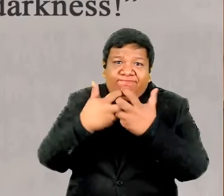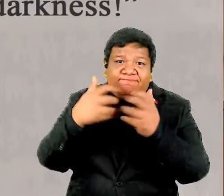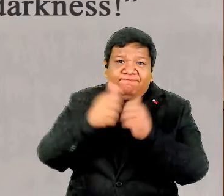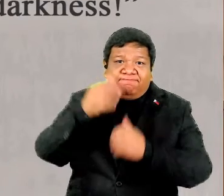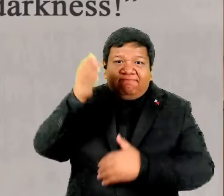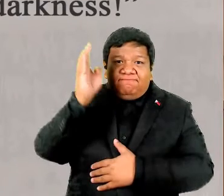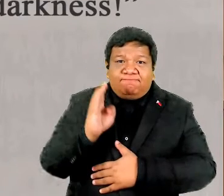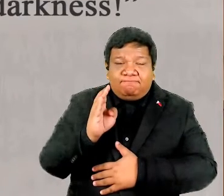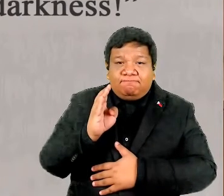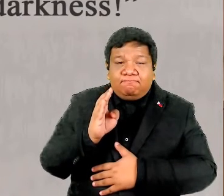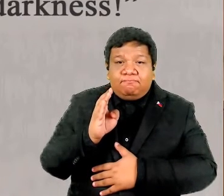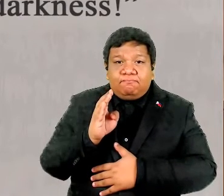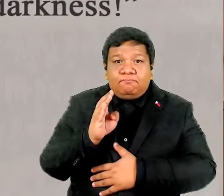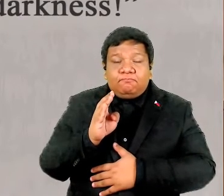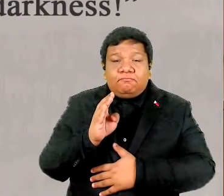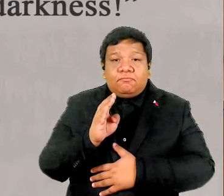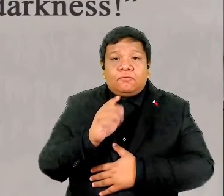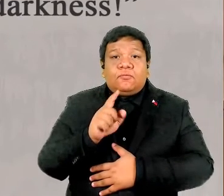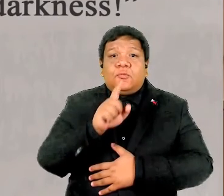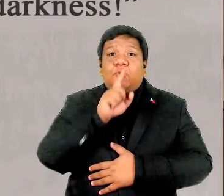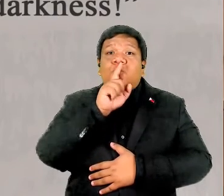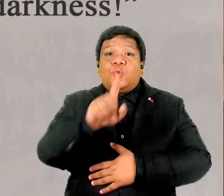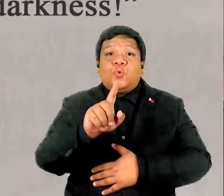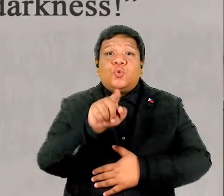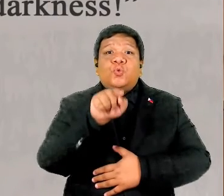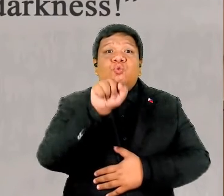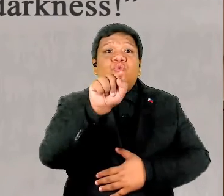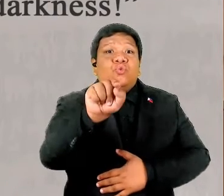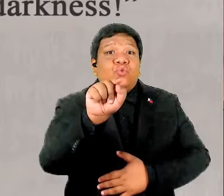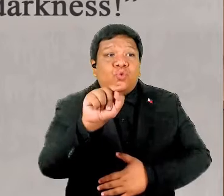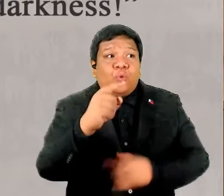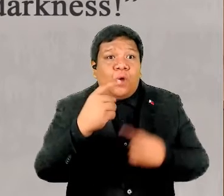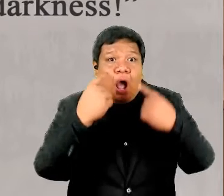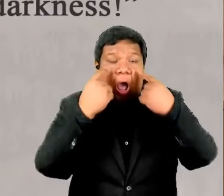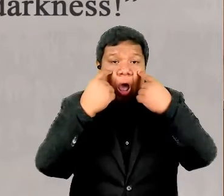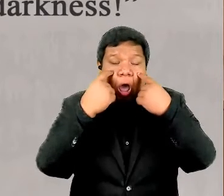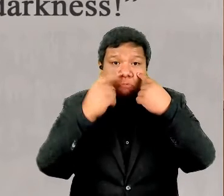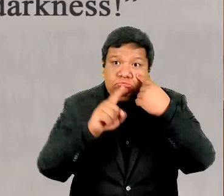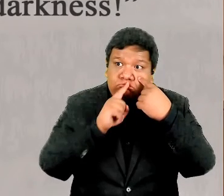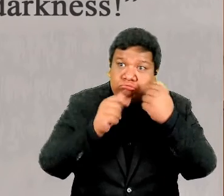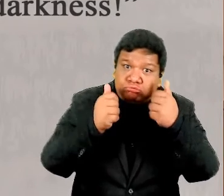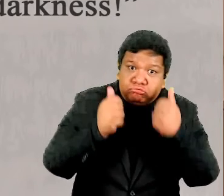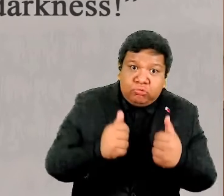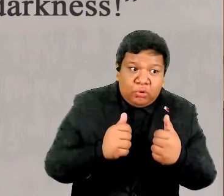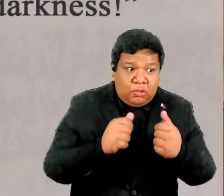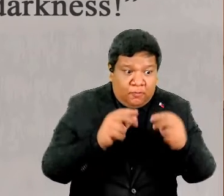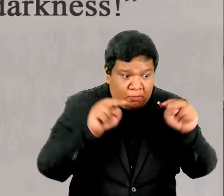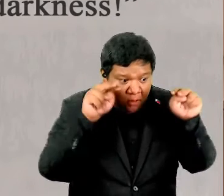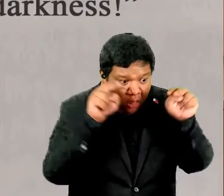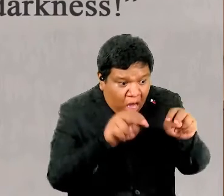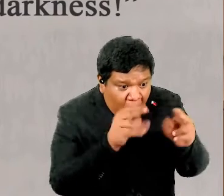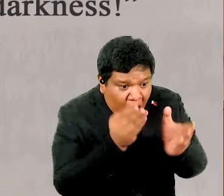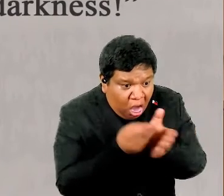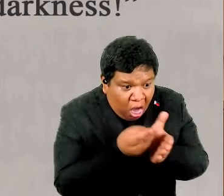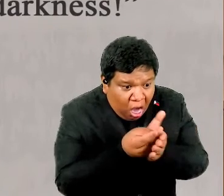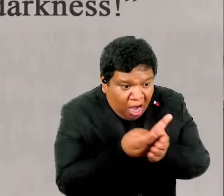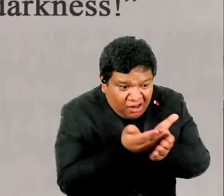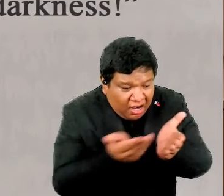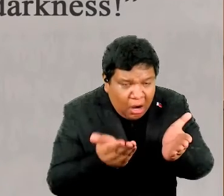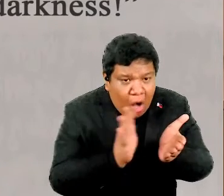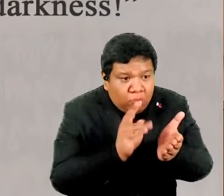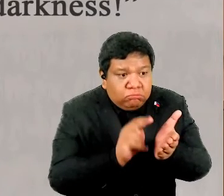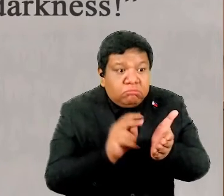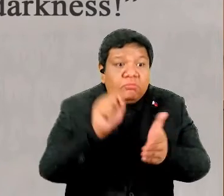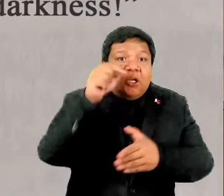God. A healthy spiritual eyes will see beyond the material things and they look